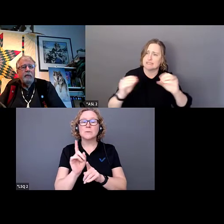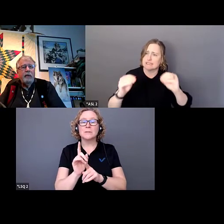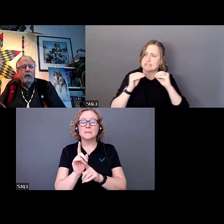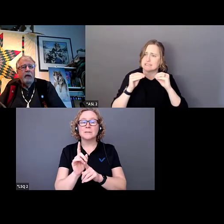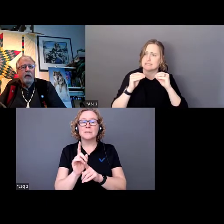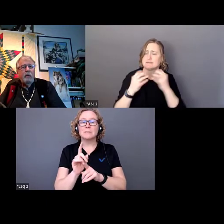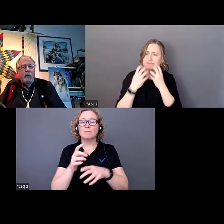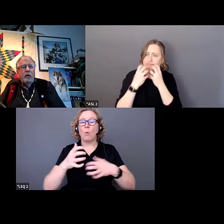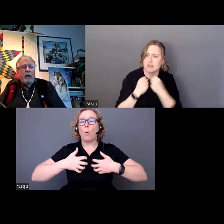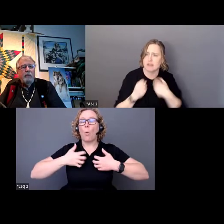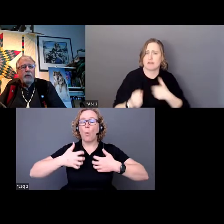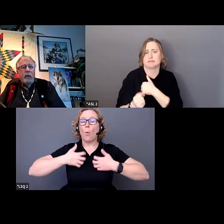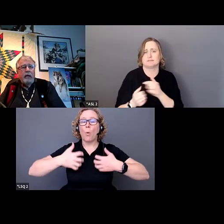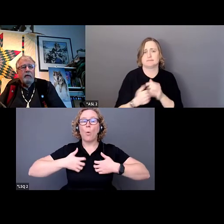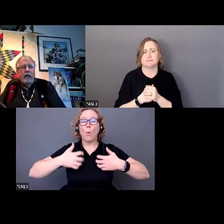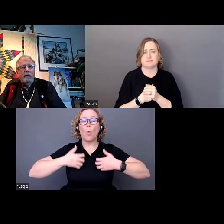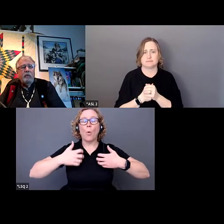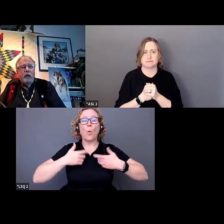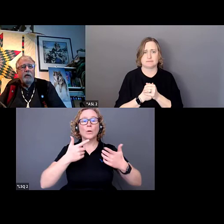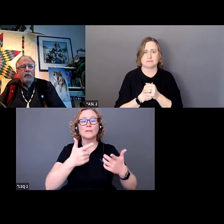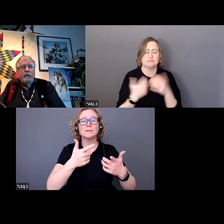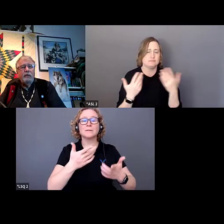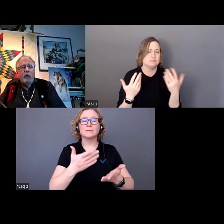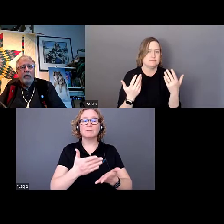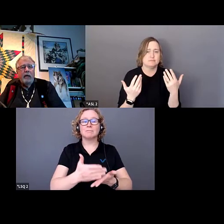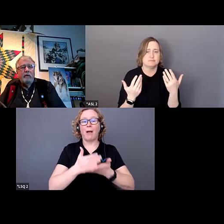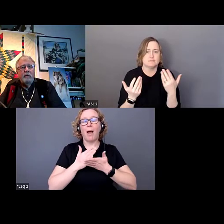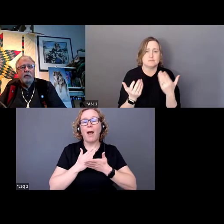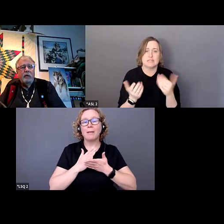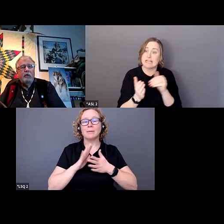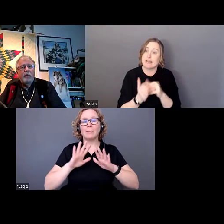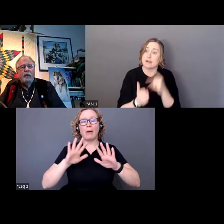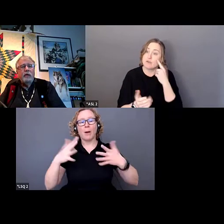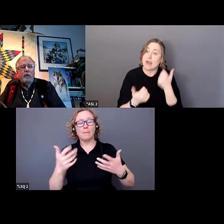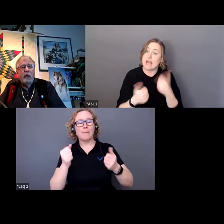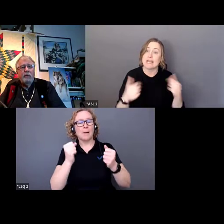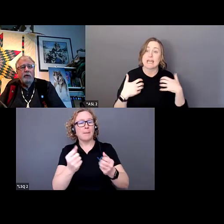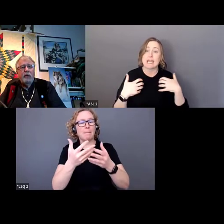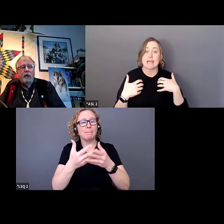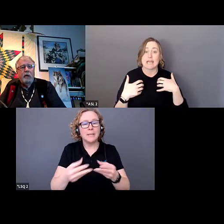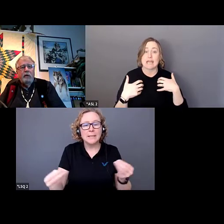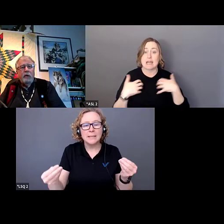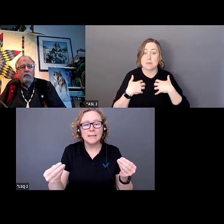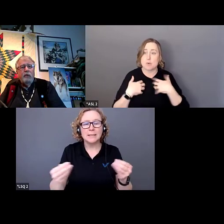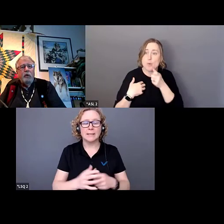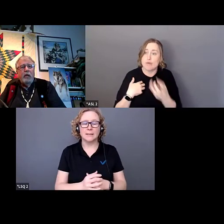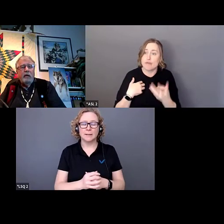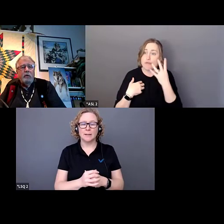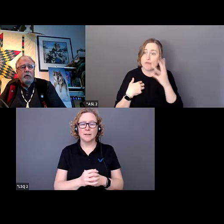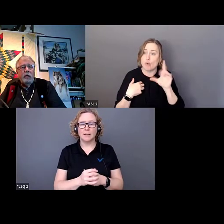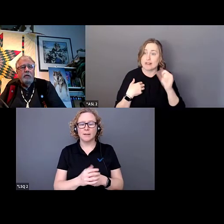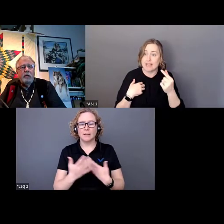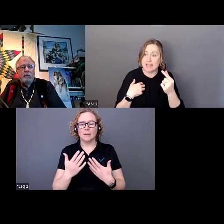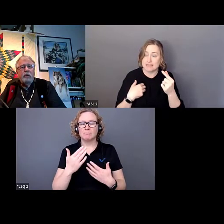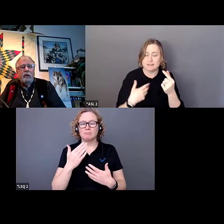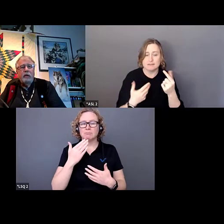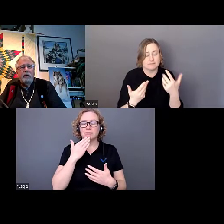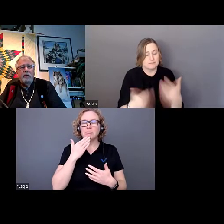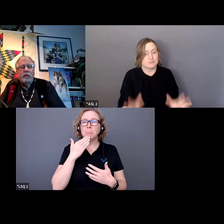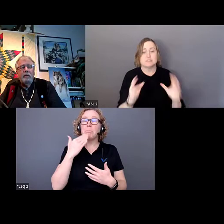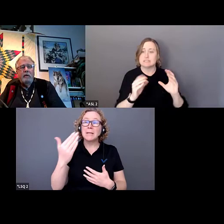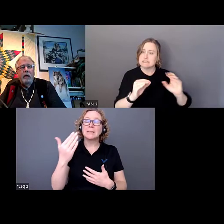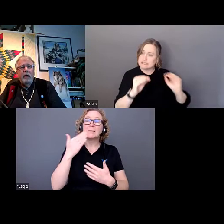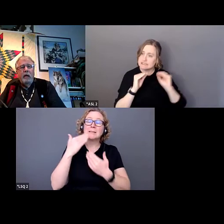journeys. We're grateful and we give thanks, Creator, for the four-leggeds. We're especially grateful for the four-leggeds who teach us with